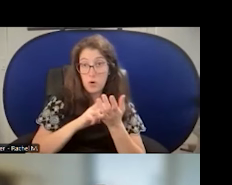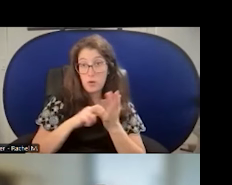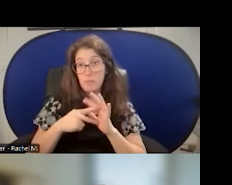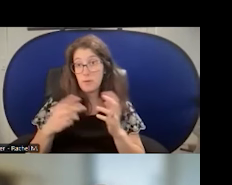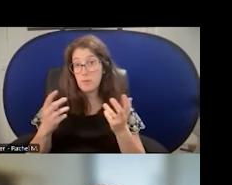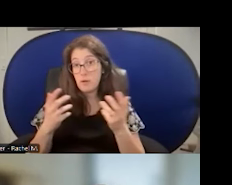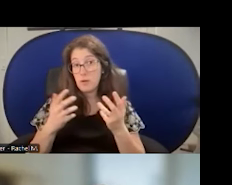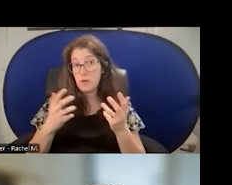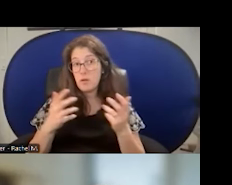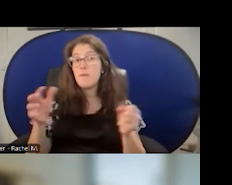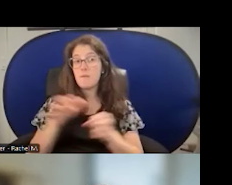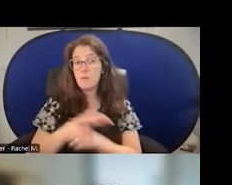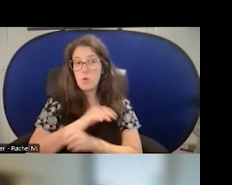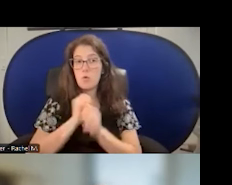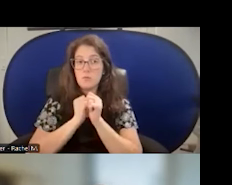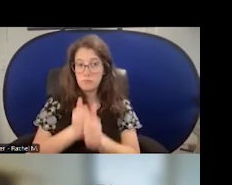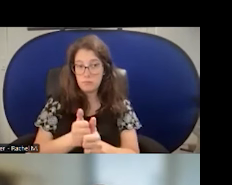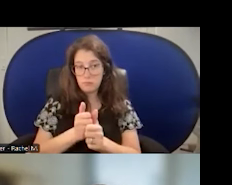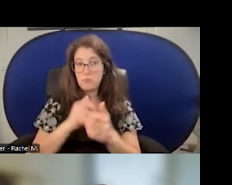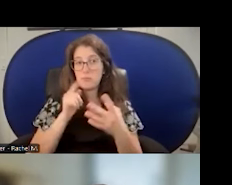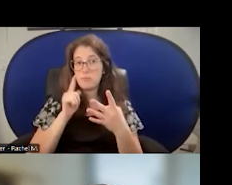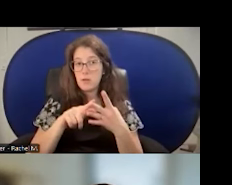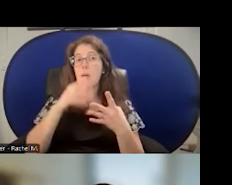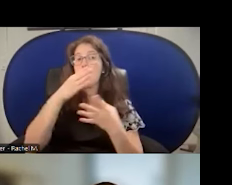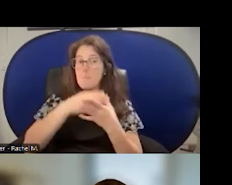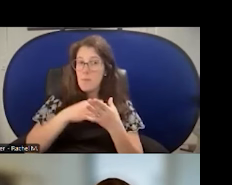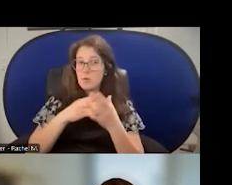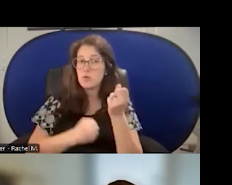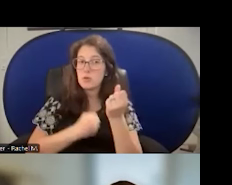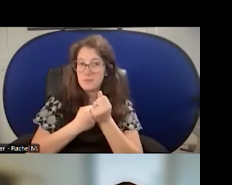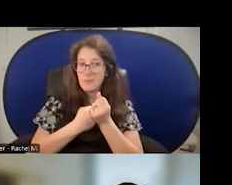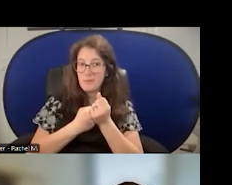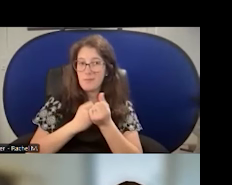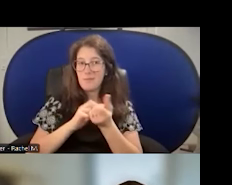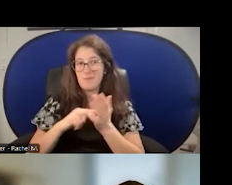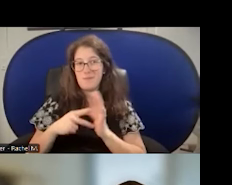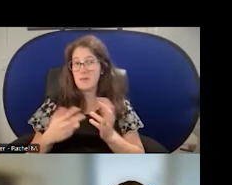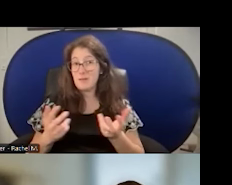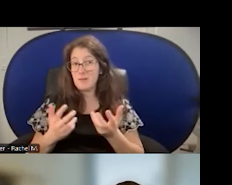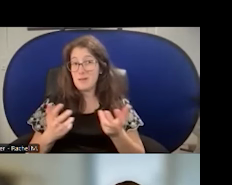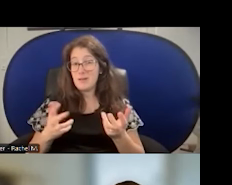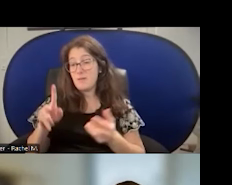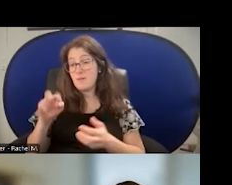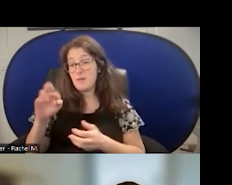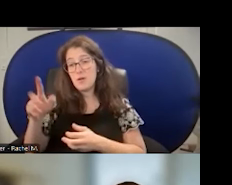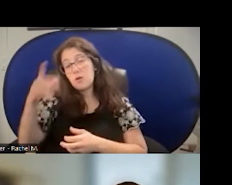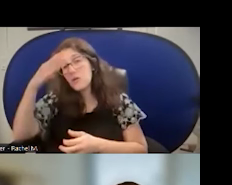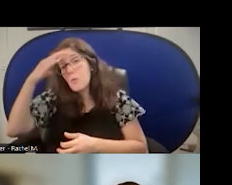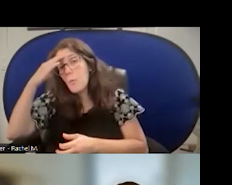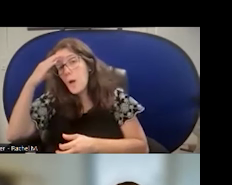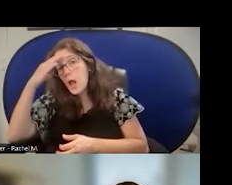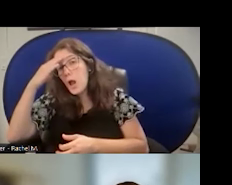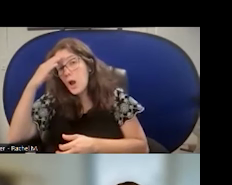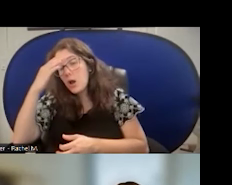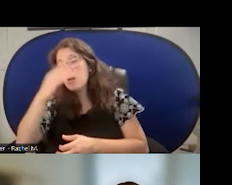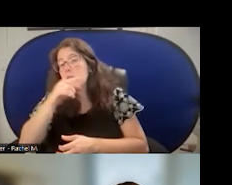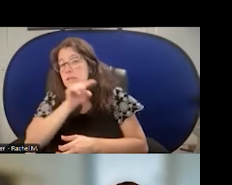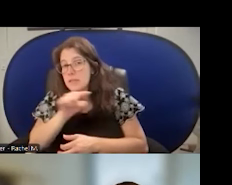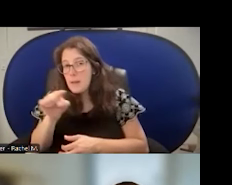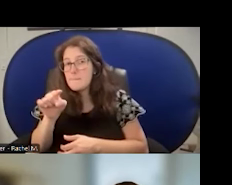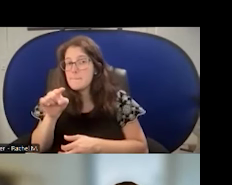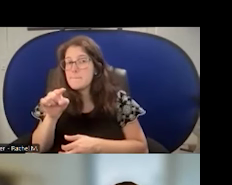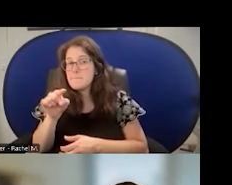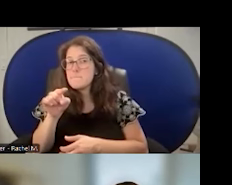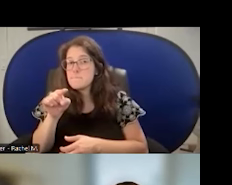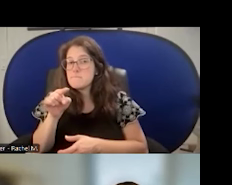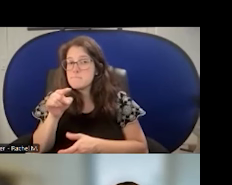fully compliant, partially supports, which means that the vendor is aware that there are some places where